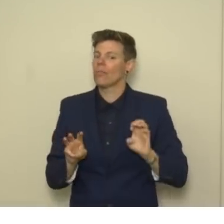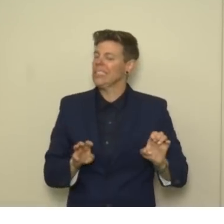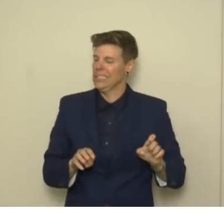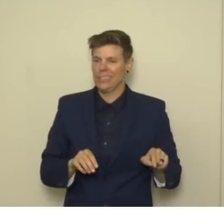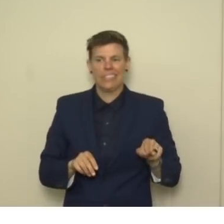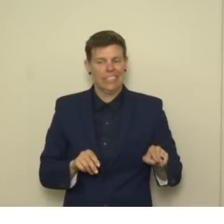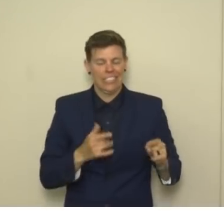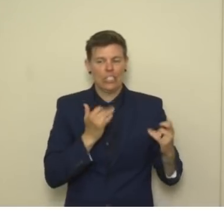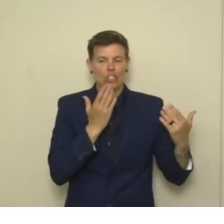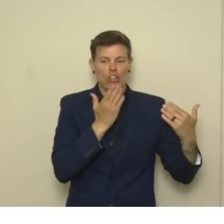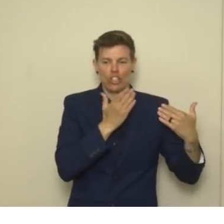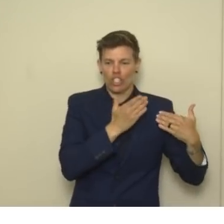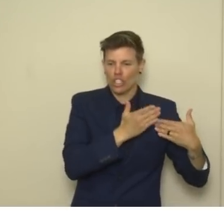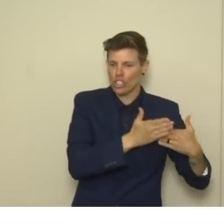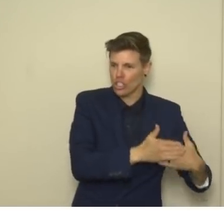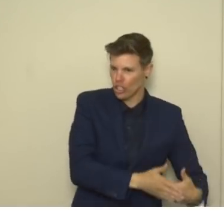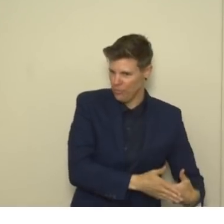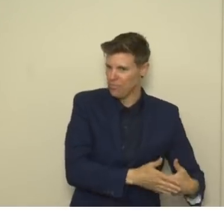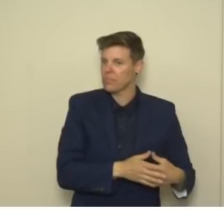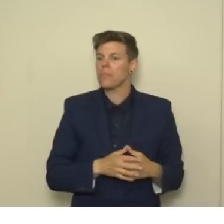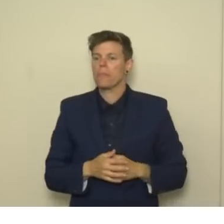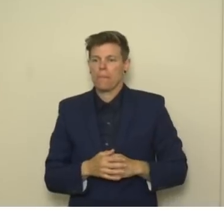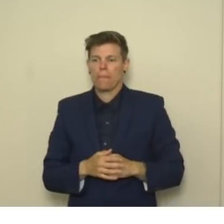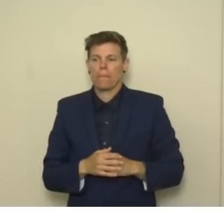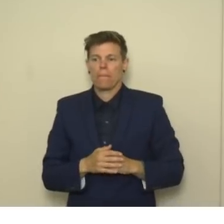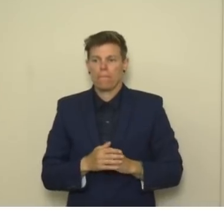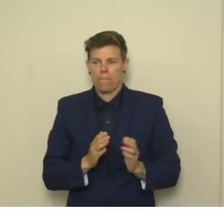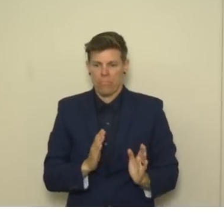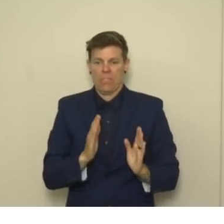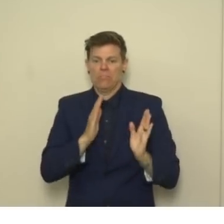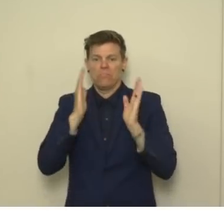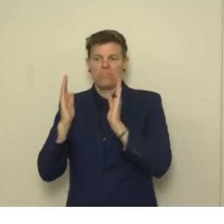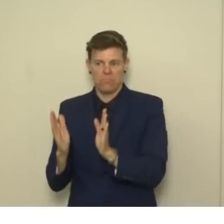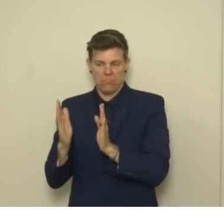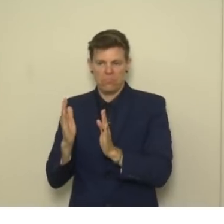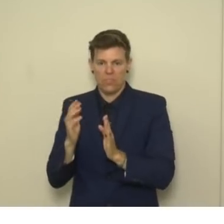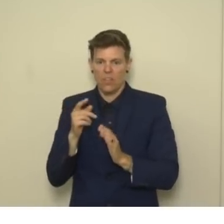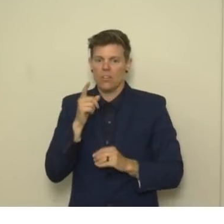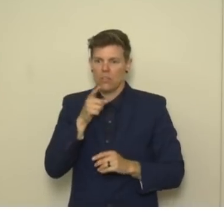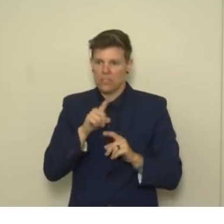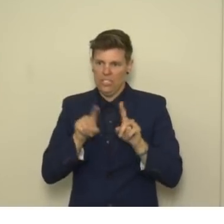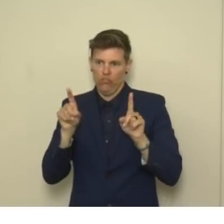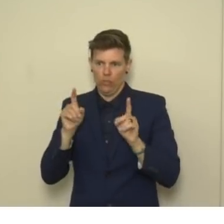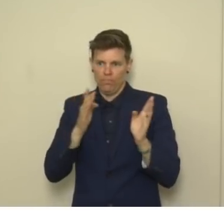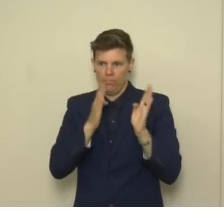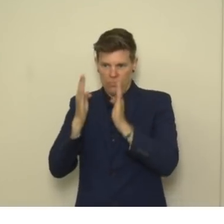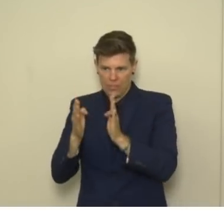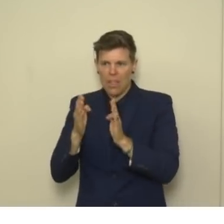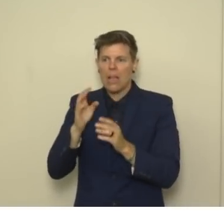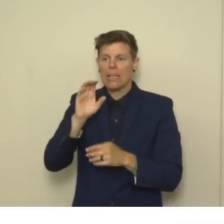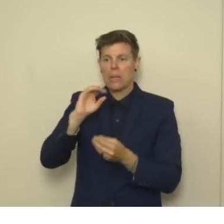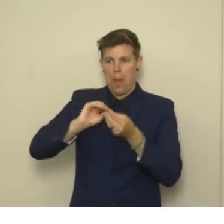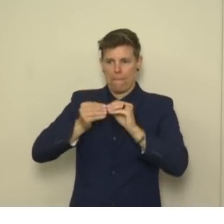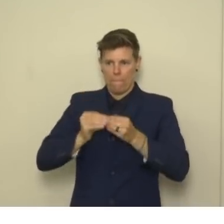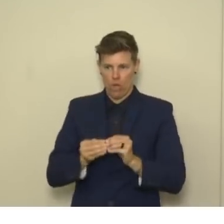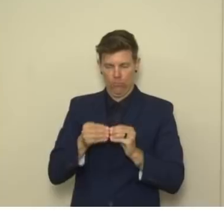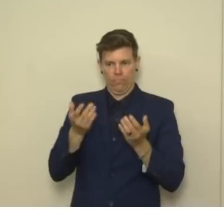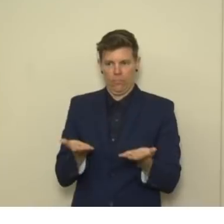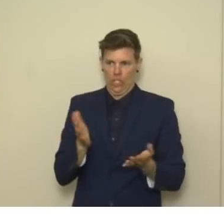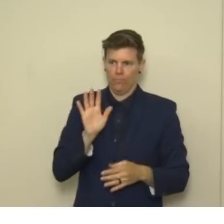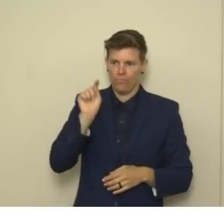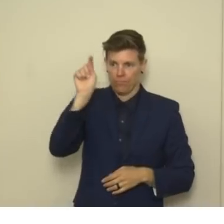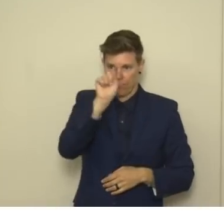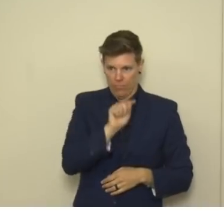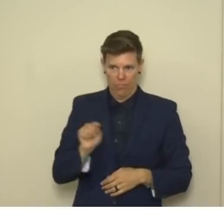the map on the right, this is just the number of cases we've seen here in New Mexico in the past week.